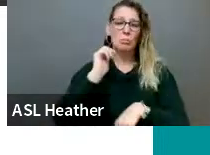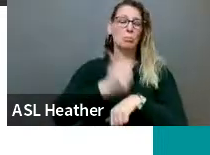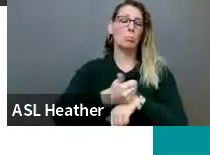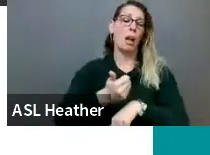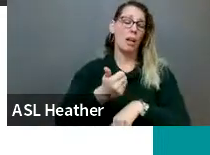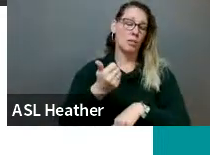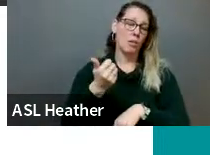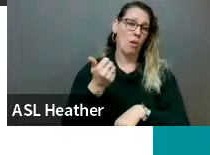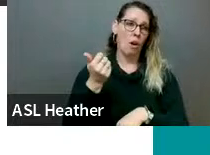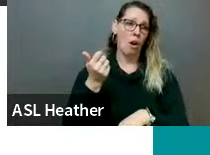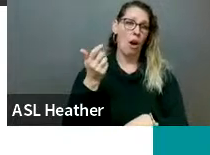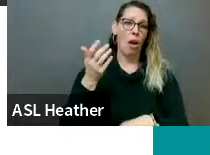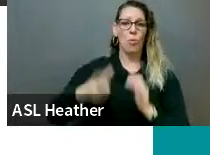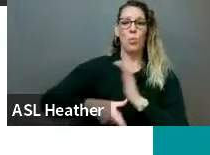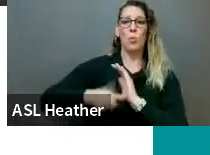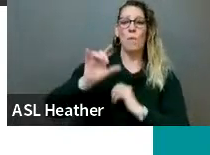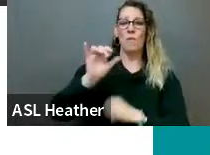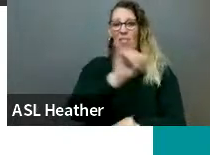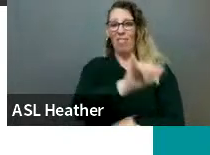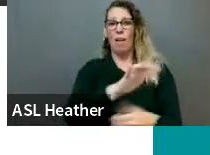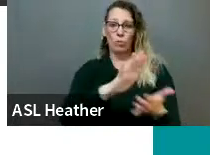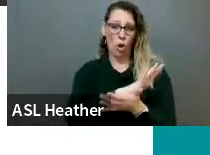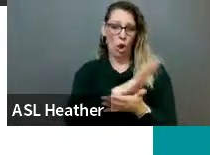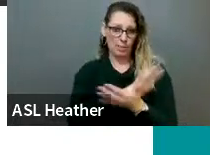on the review of that document.